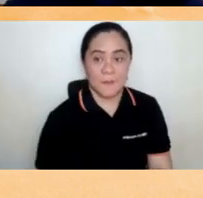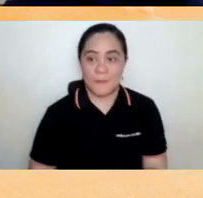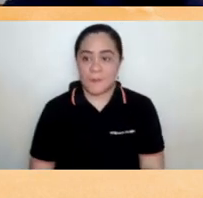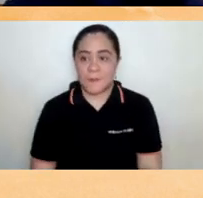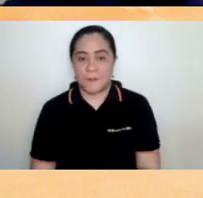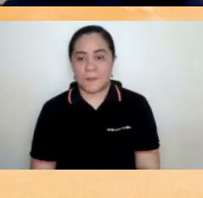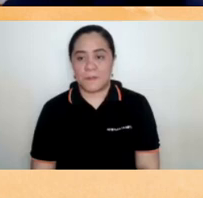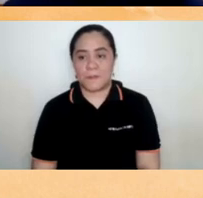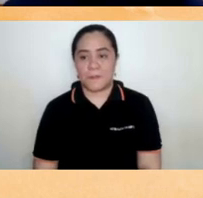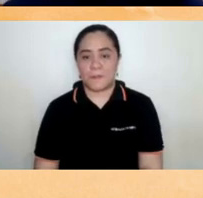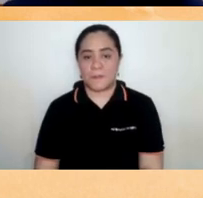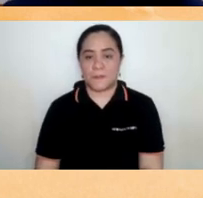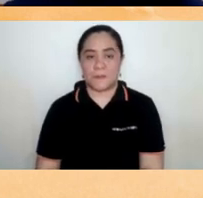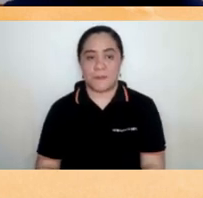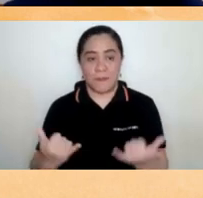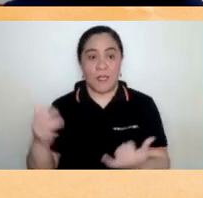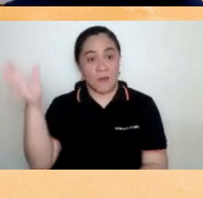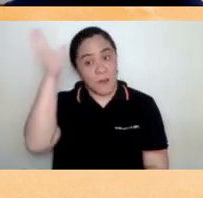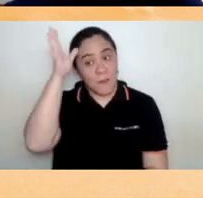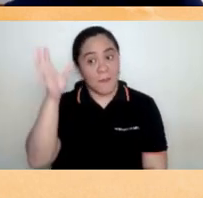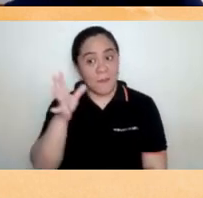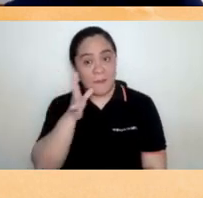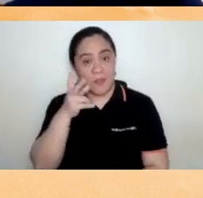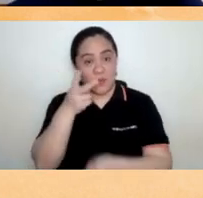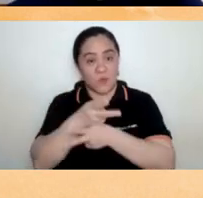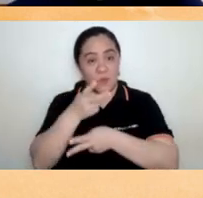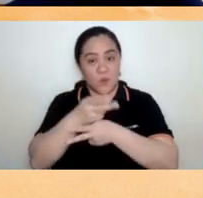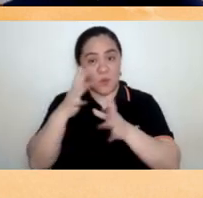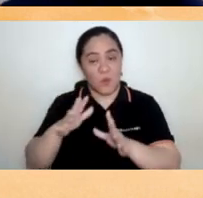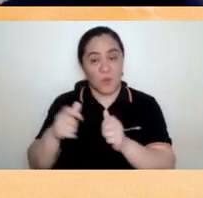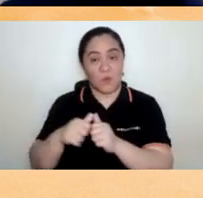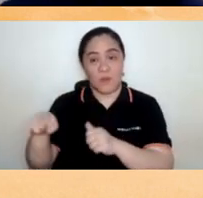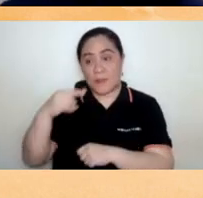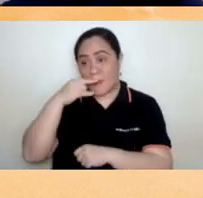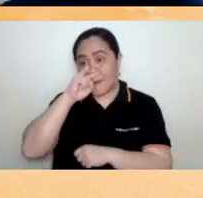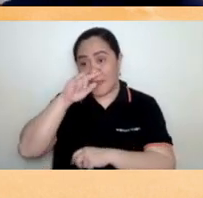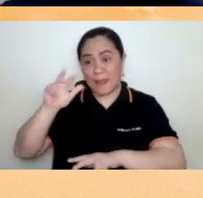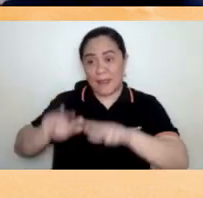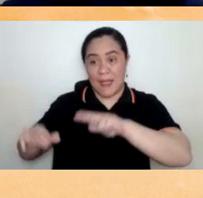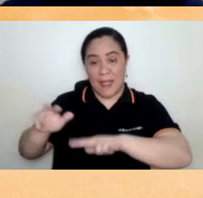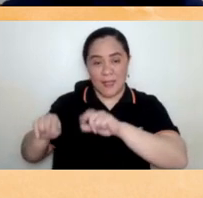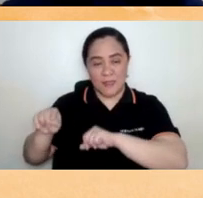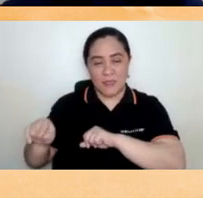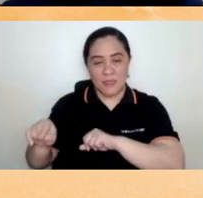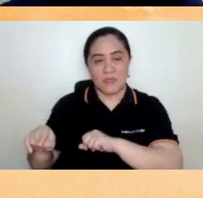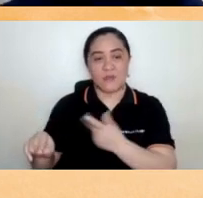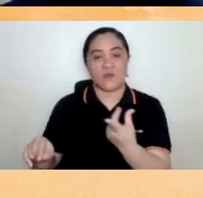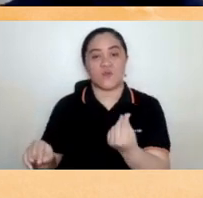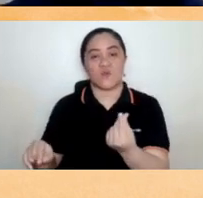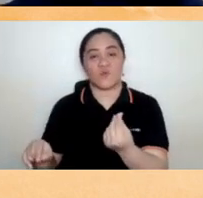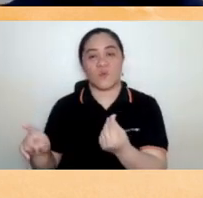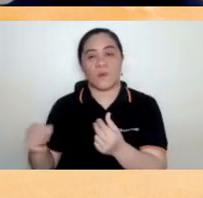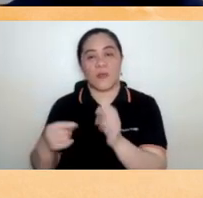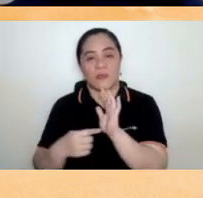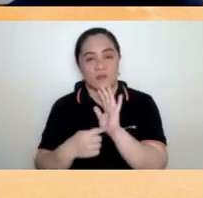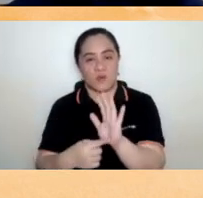Now, for the parents and caregivers of the anxious children you're helping, here are a few tips that